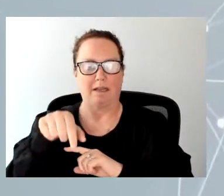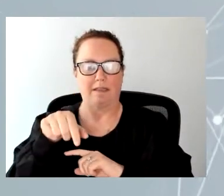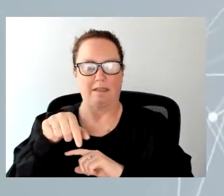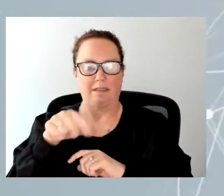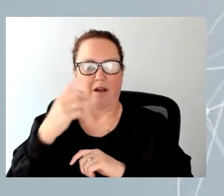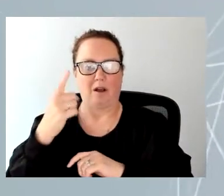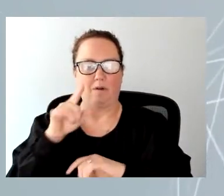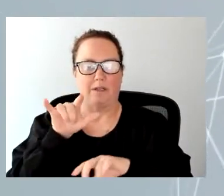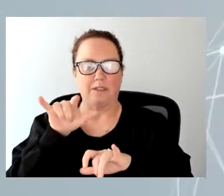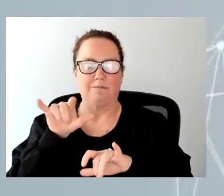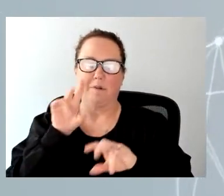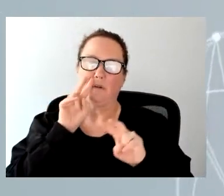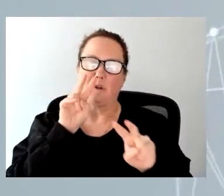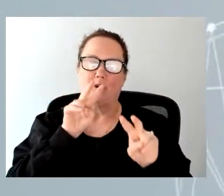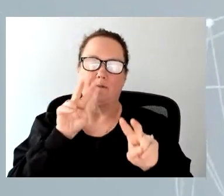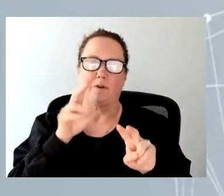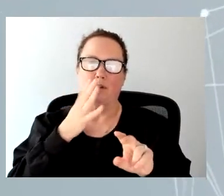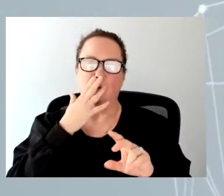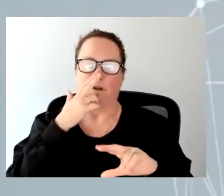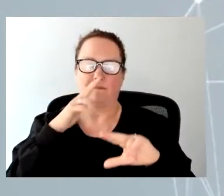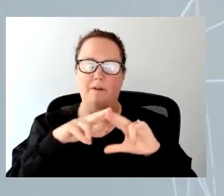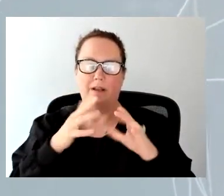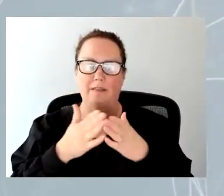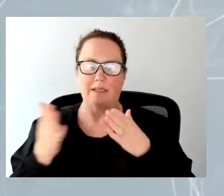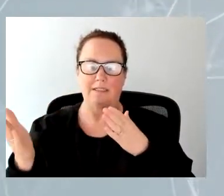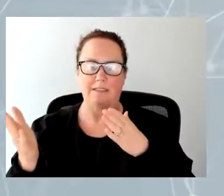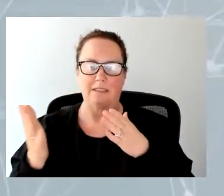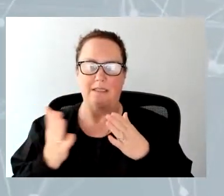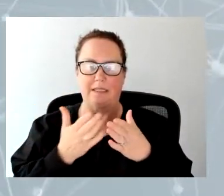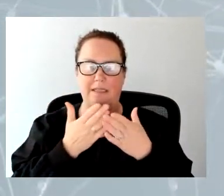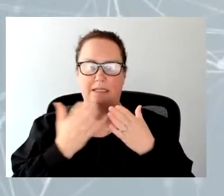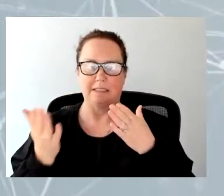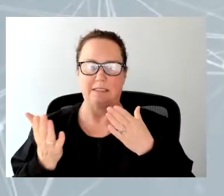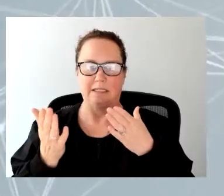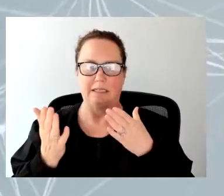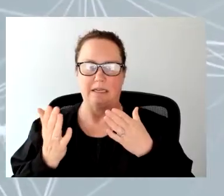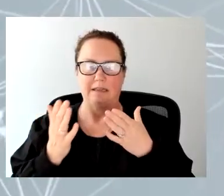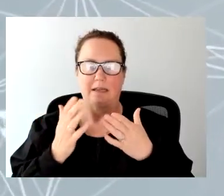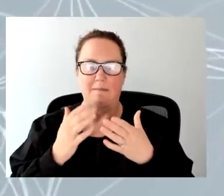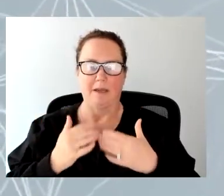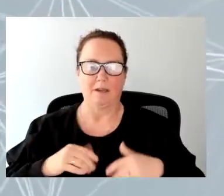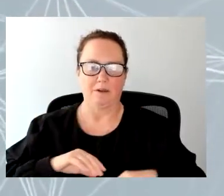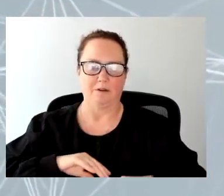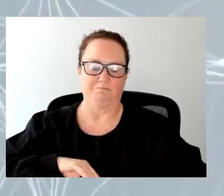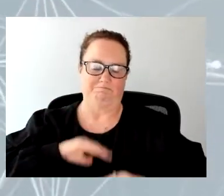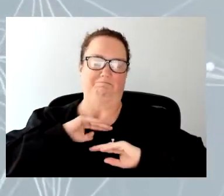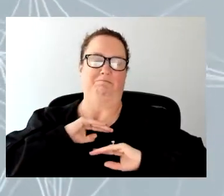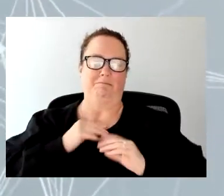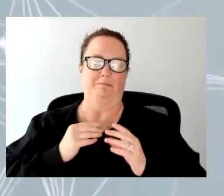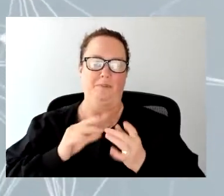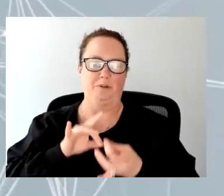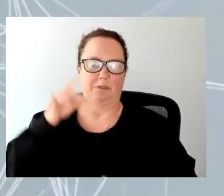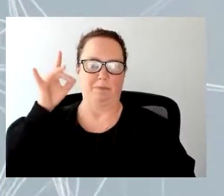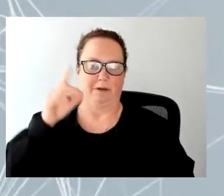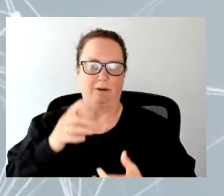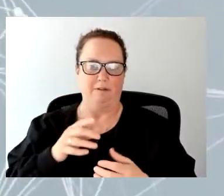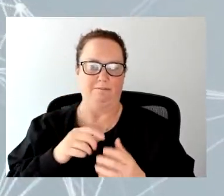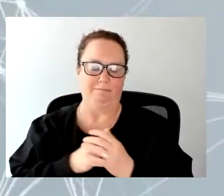little things, the little fun things, the little things that could lift your spirit, make your spirit soar.